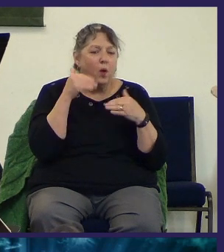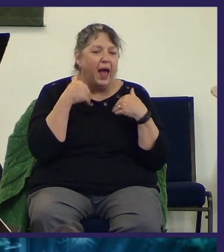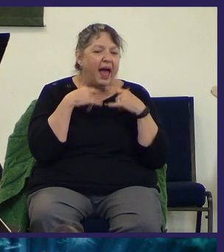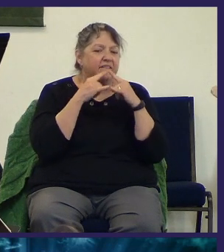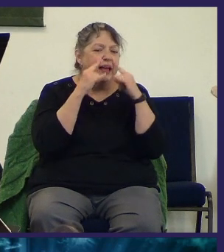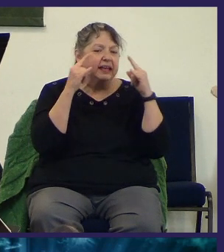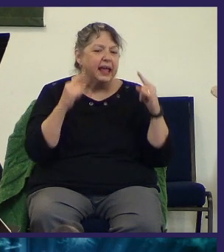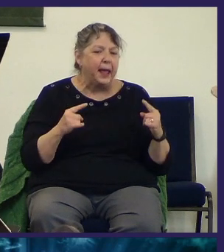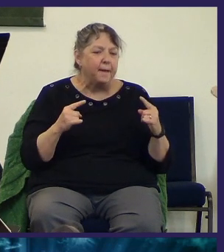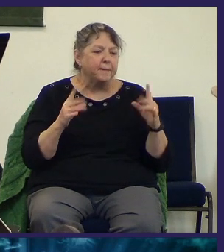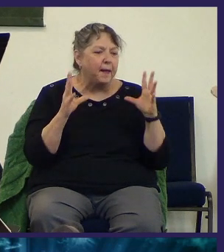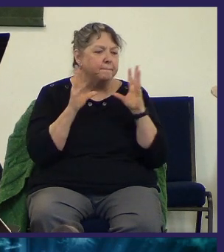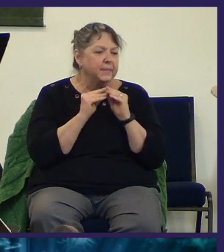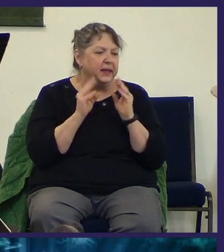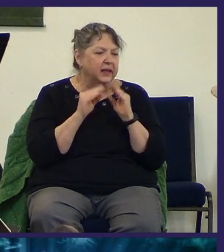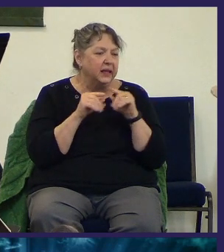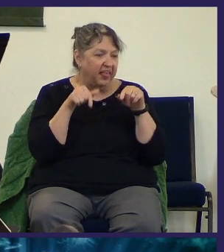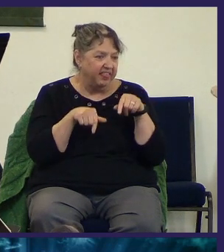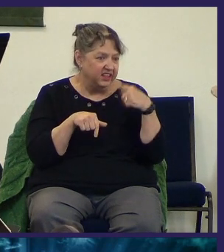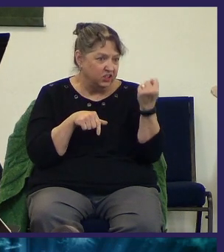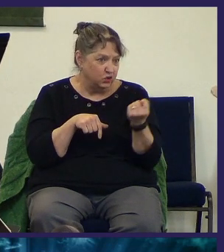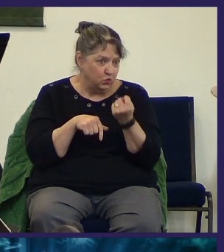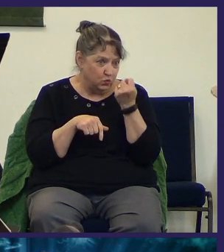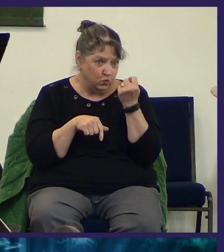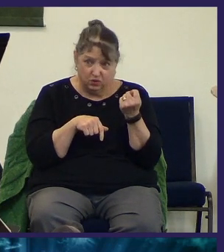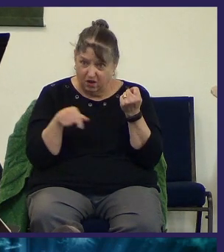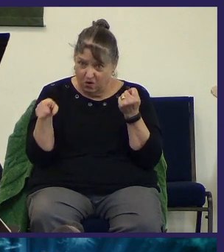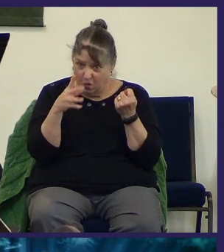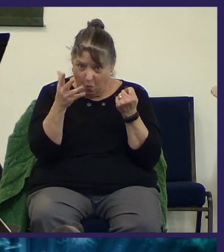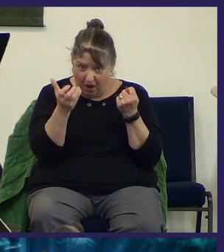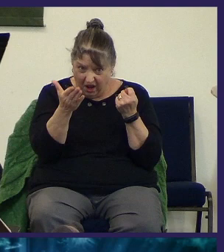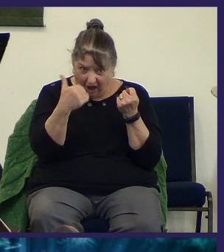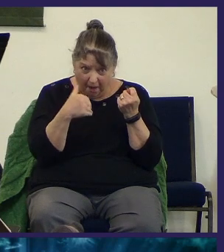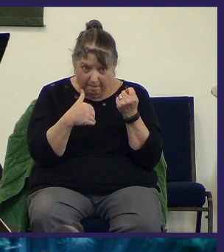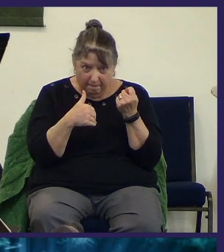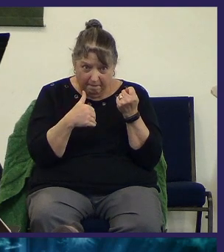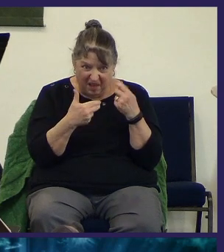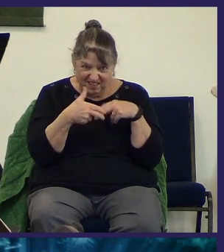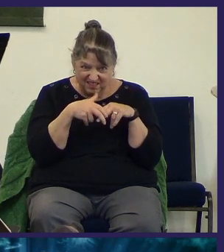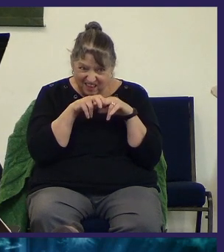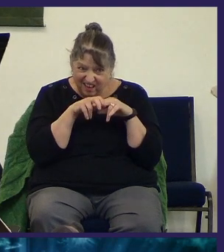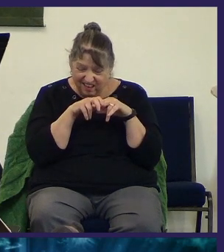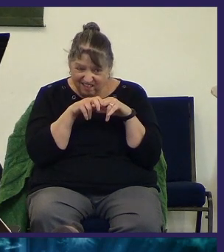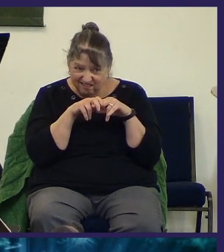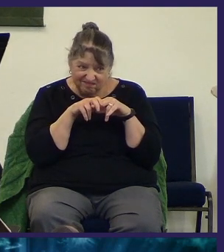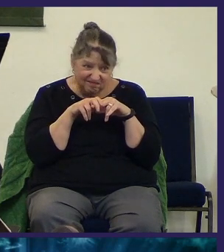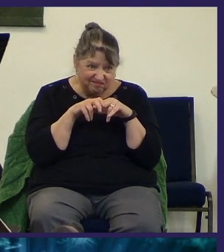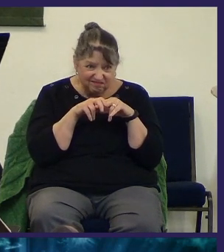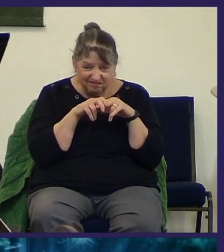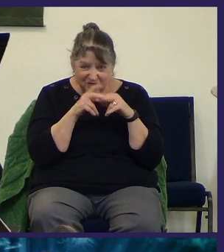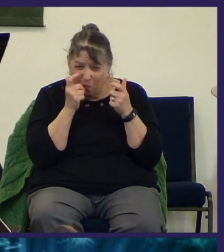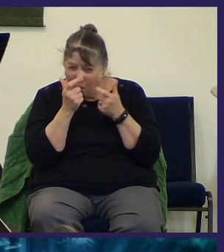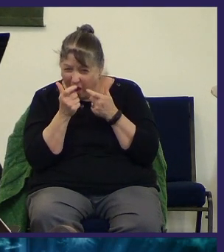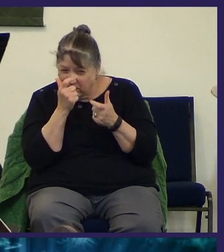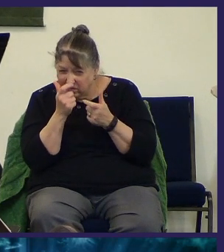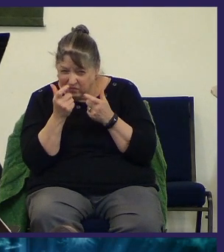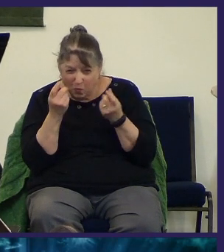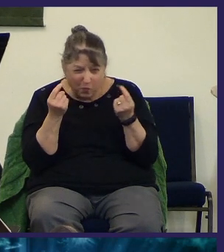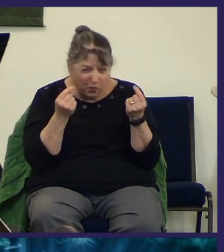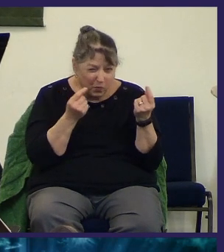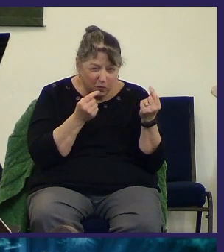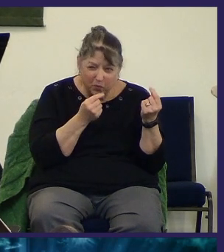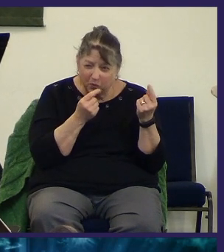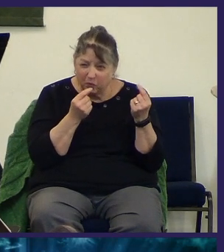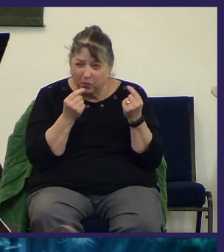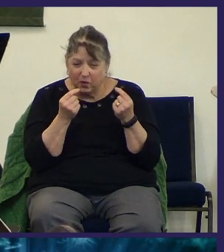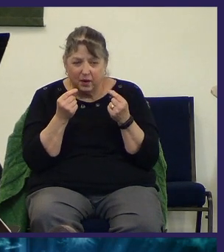night if anybody would like to come to the meeting and just set in you're more more than welcome the may